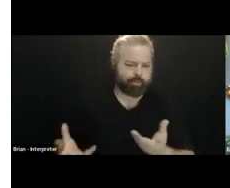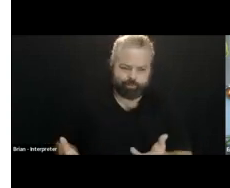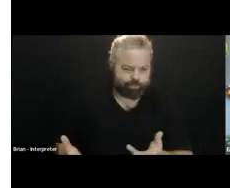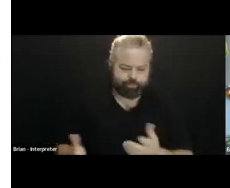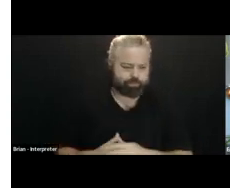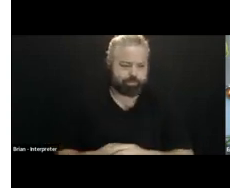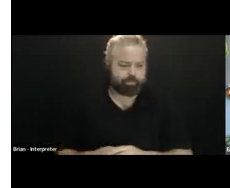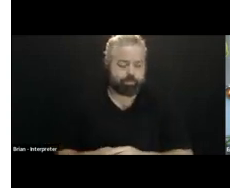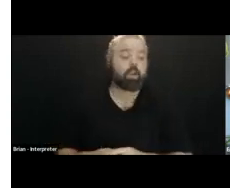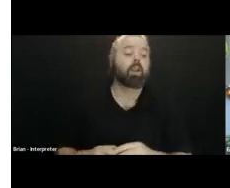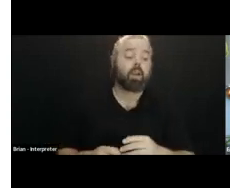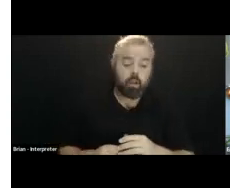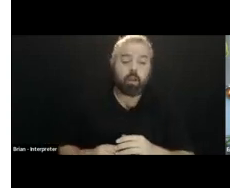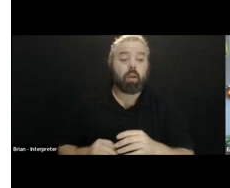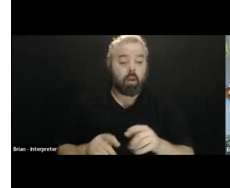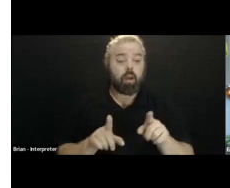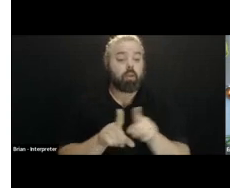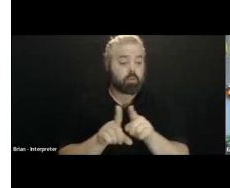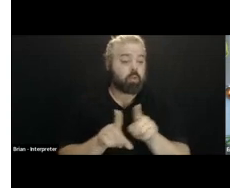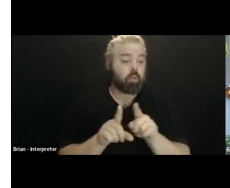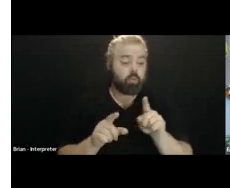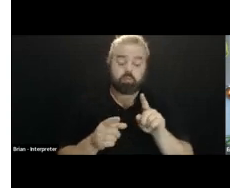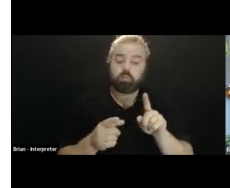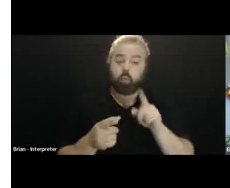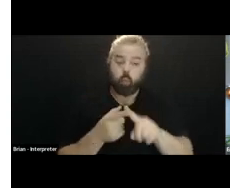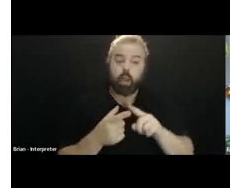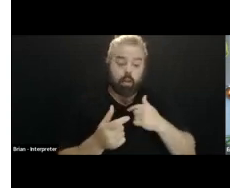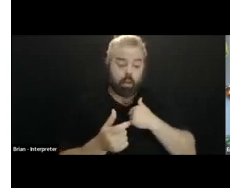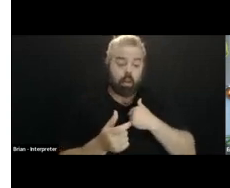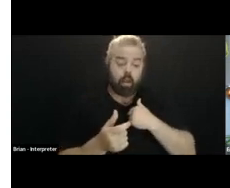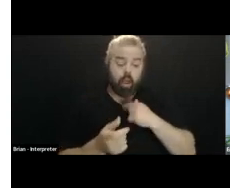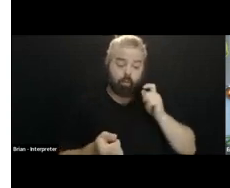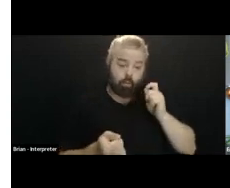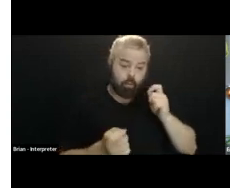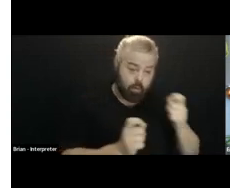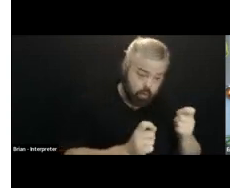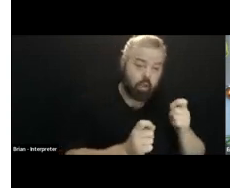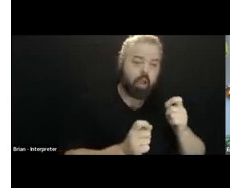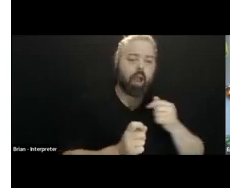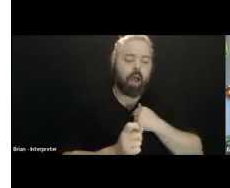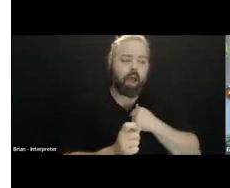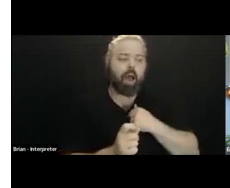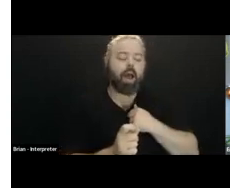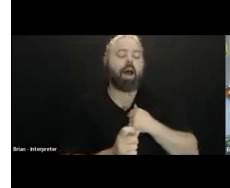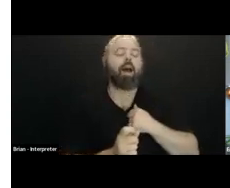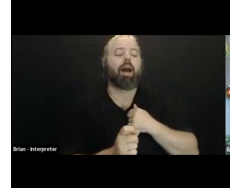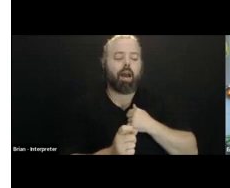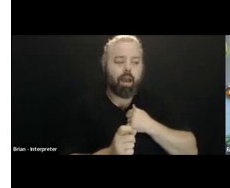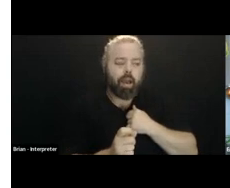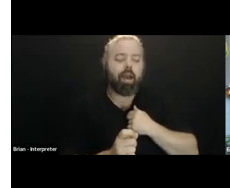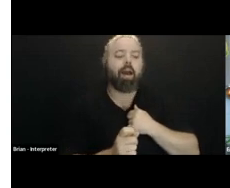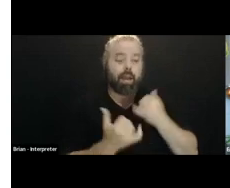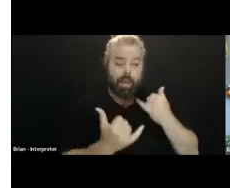I've updated my technique, I have grown to like how clean it looks from a sighted